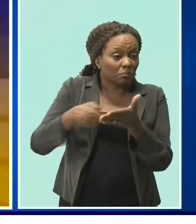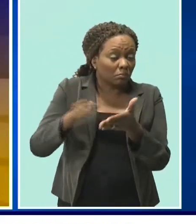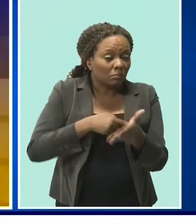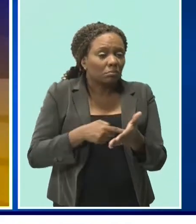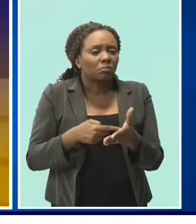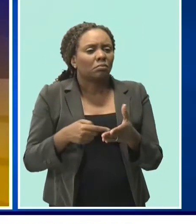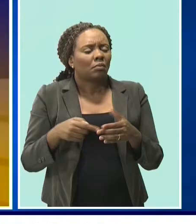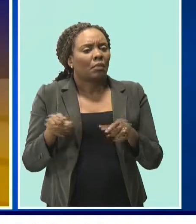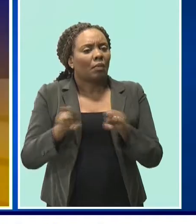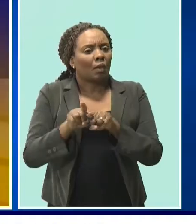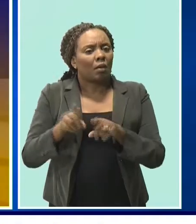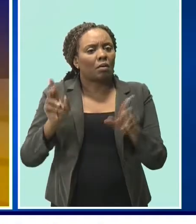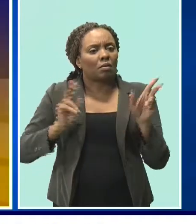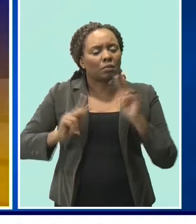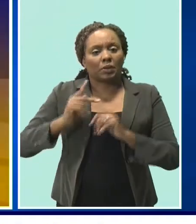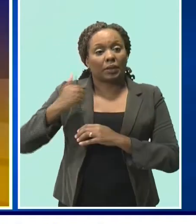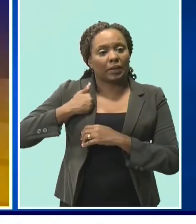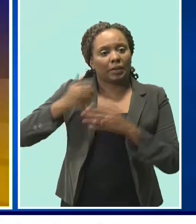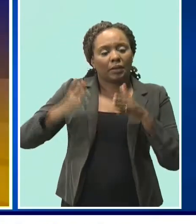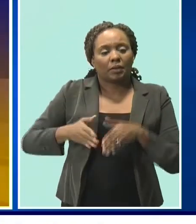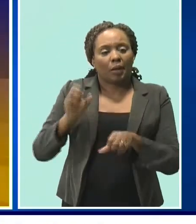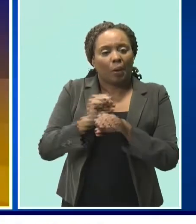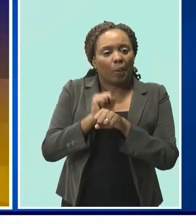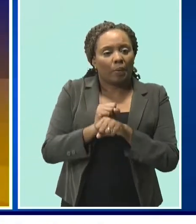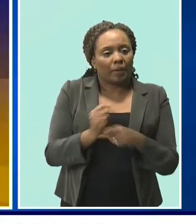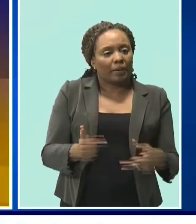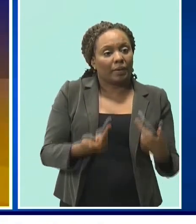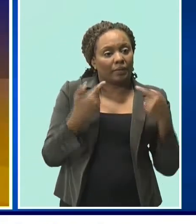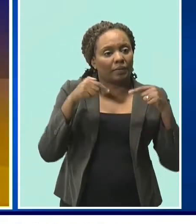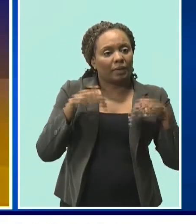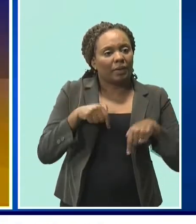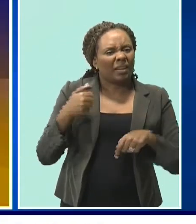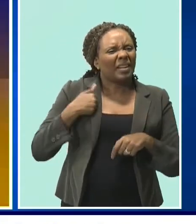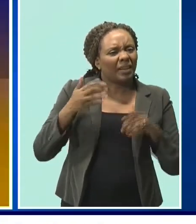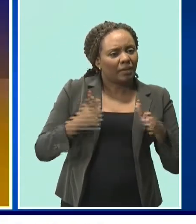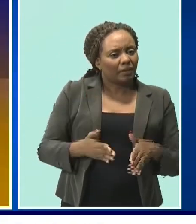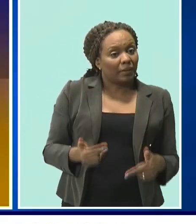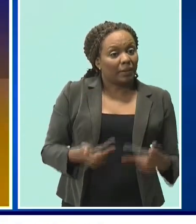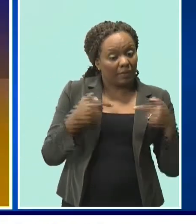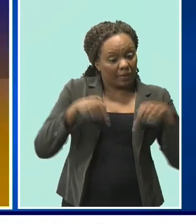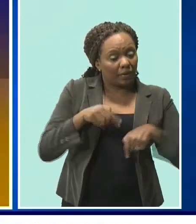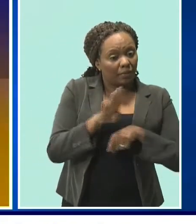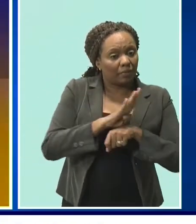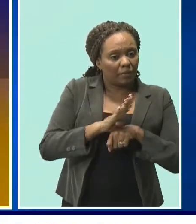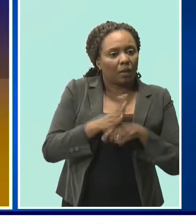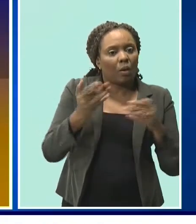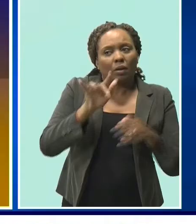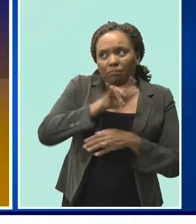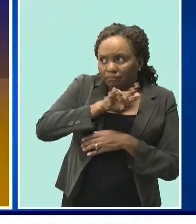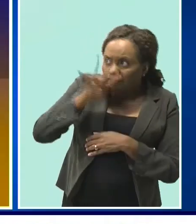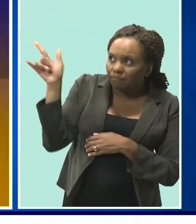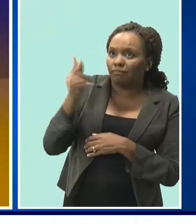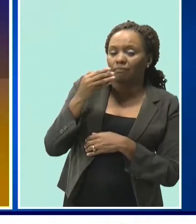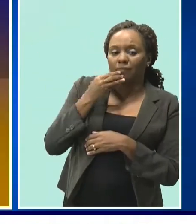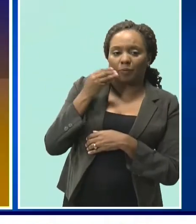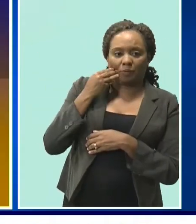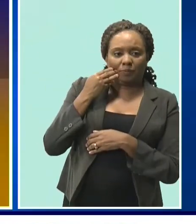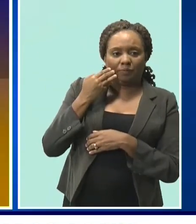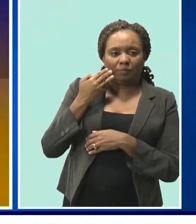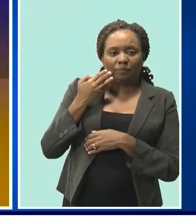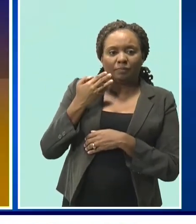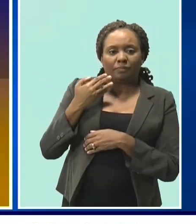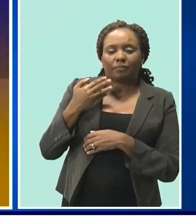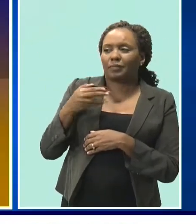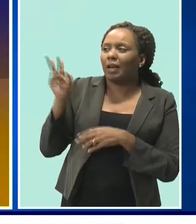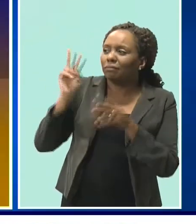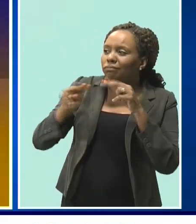people Canadians who live and work in Barbados, either who want to get back there as well. And similarly, we